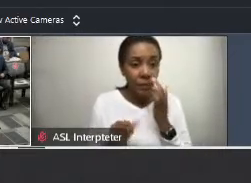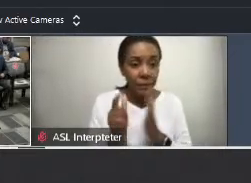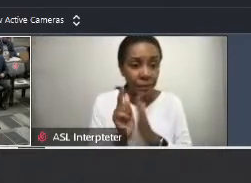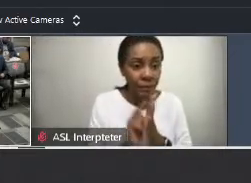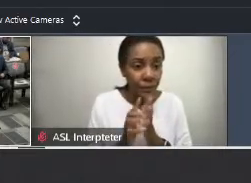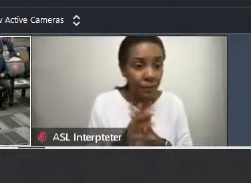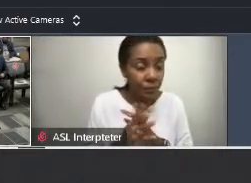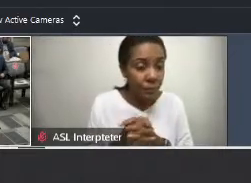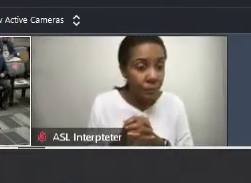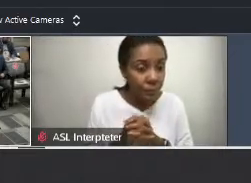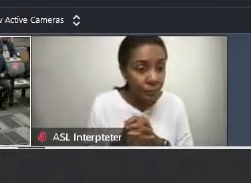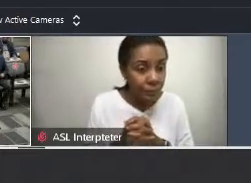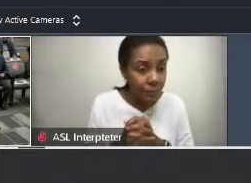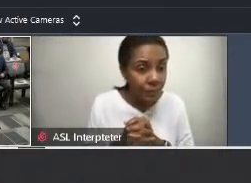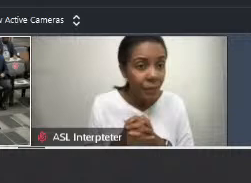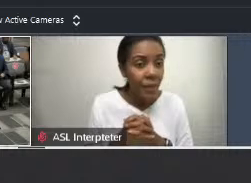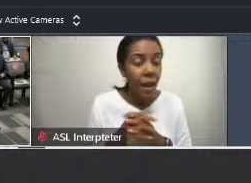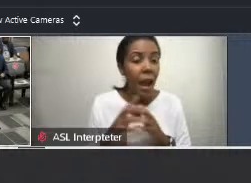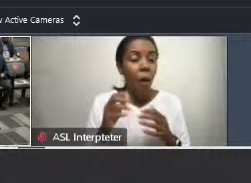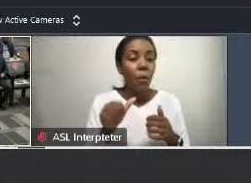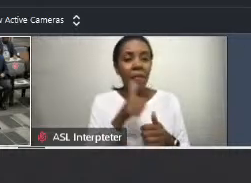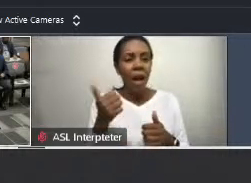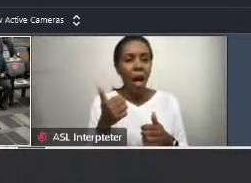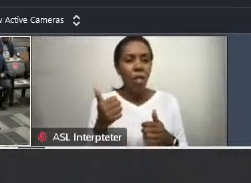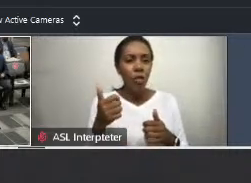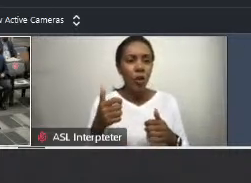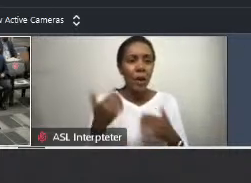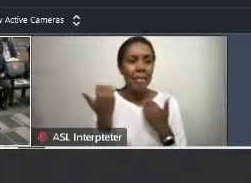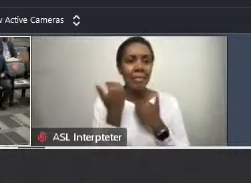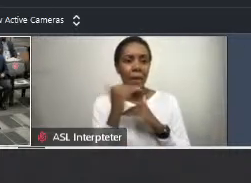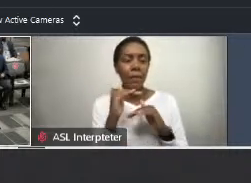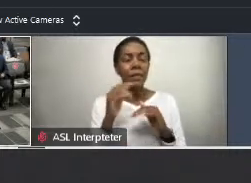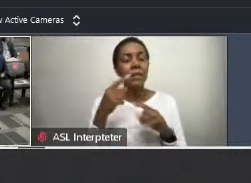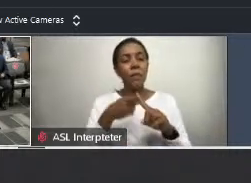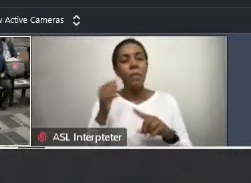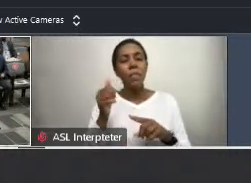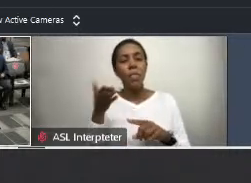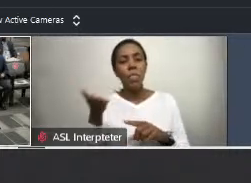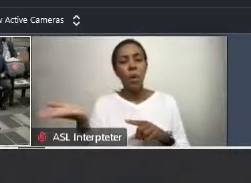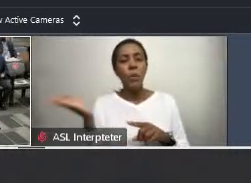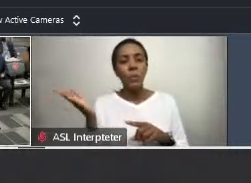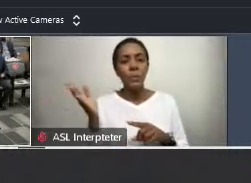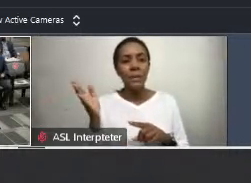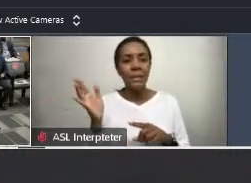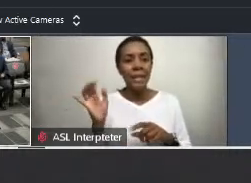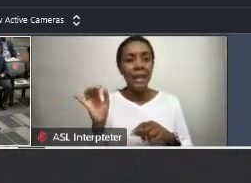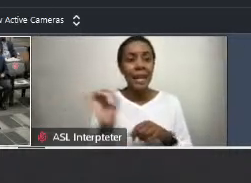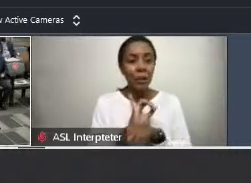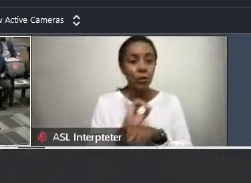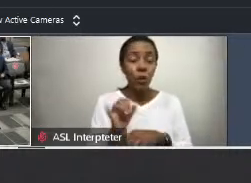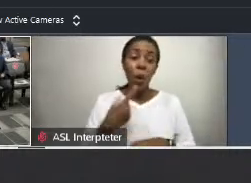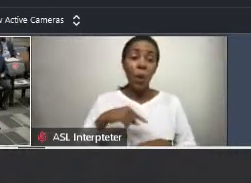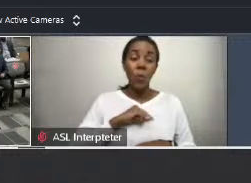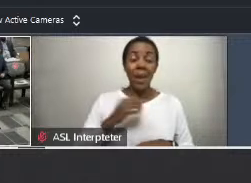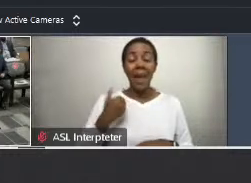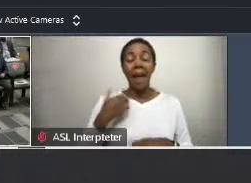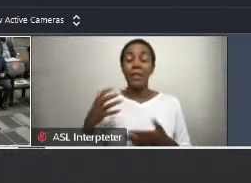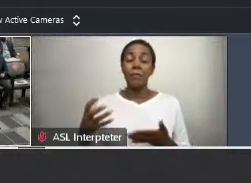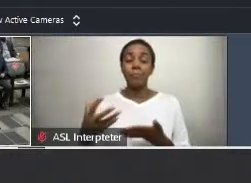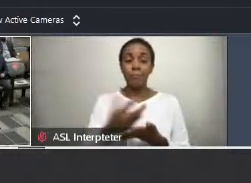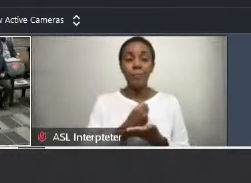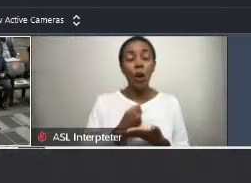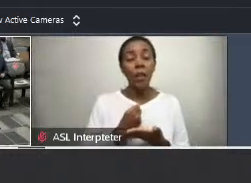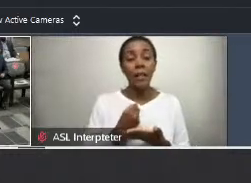We also want to clarify what limitations from those industries also did. We have adequate capacity within our collection and treatment